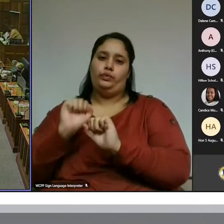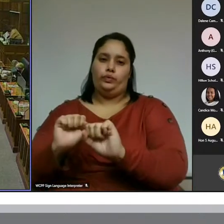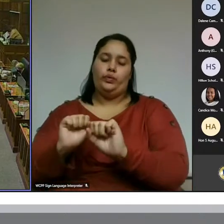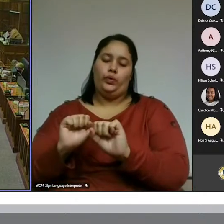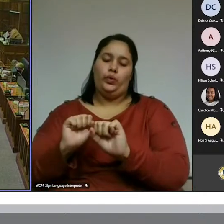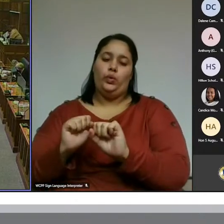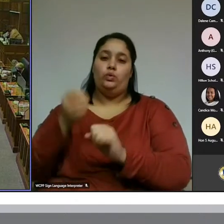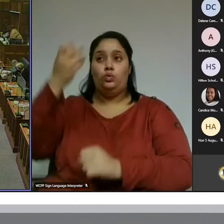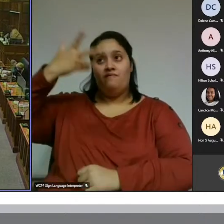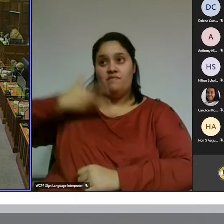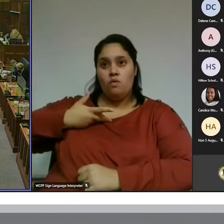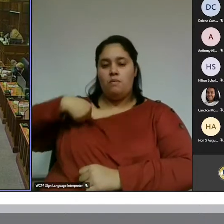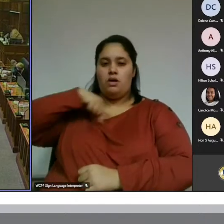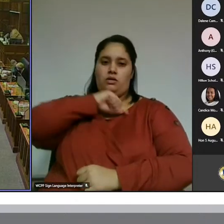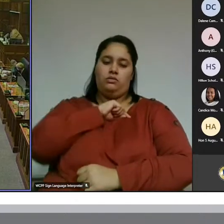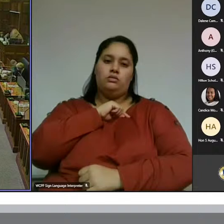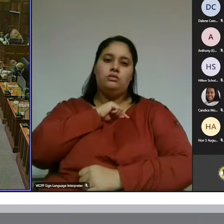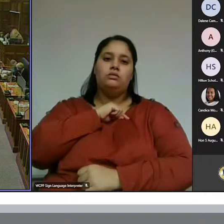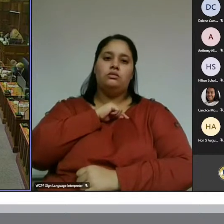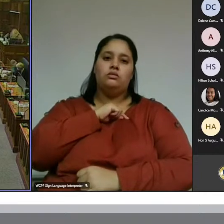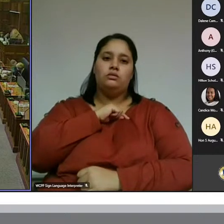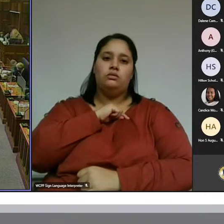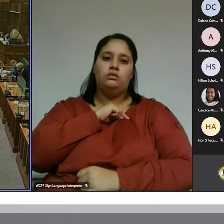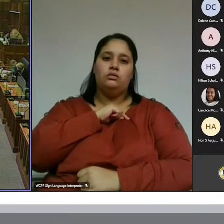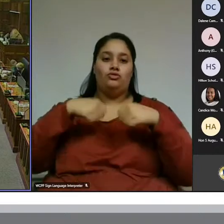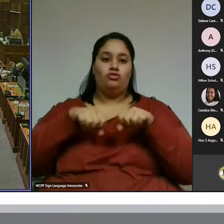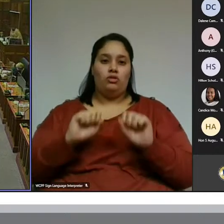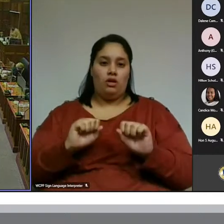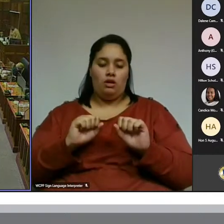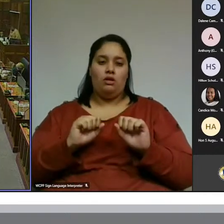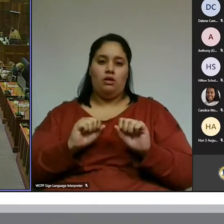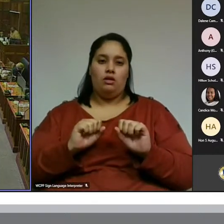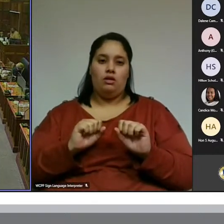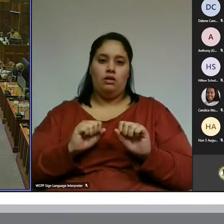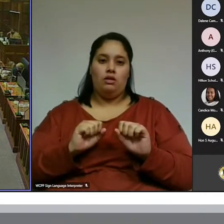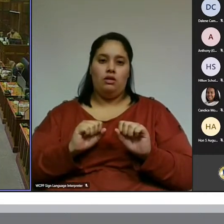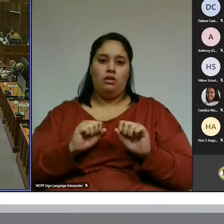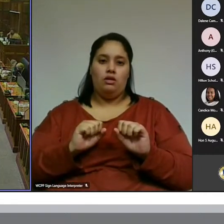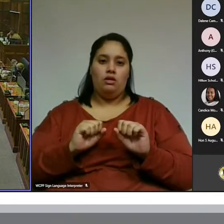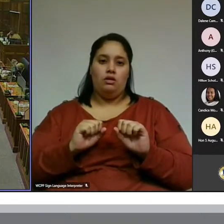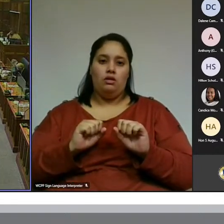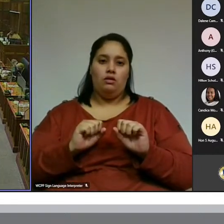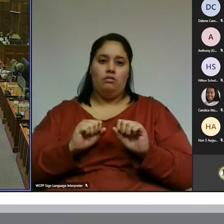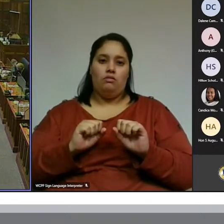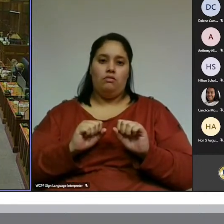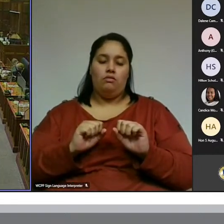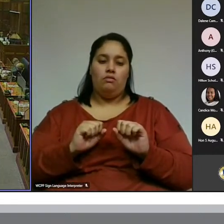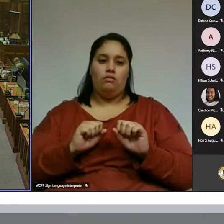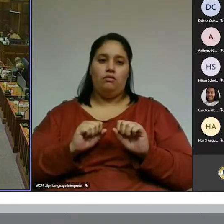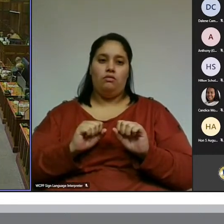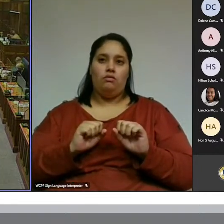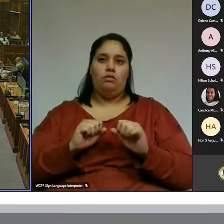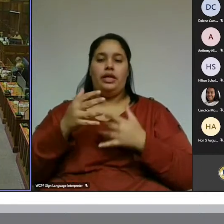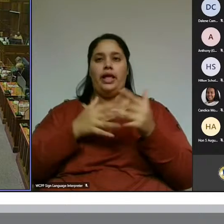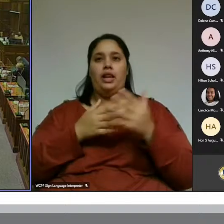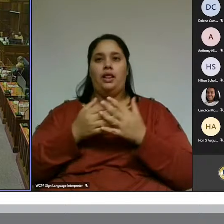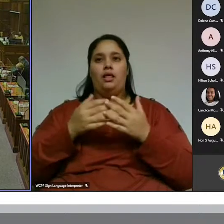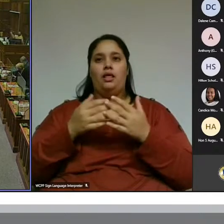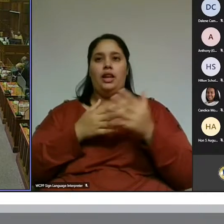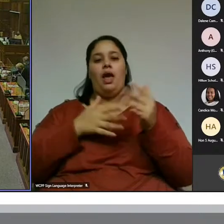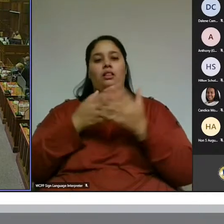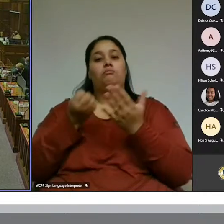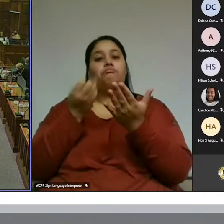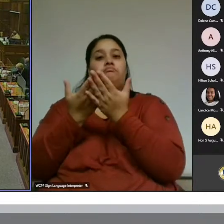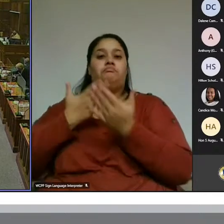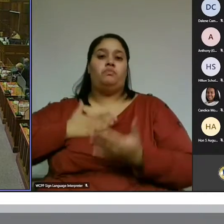alert the chairperson of your desire to raise a matter. If not,